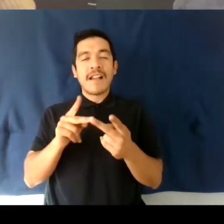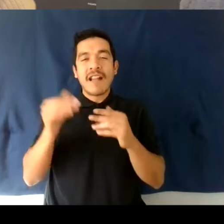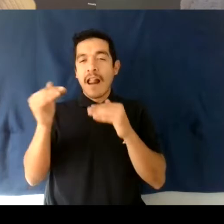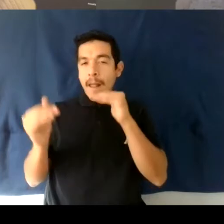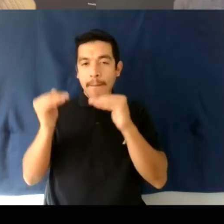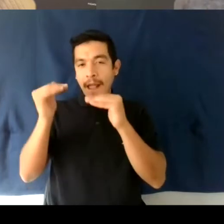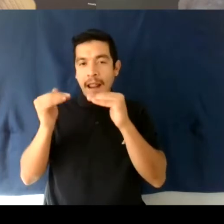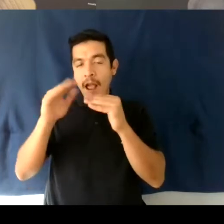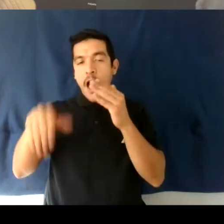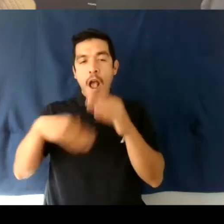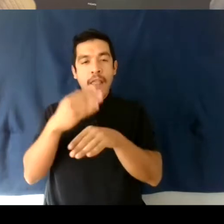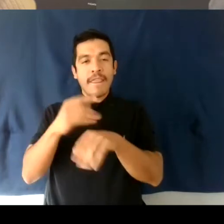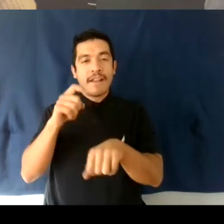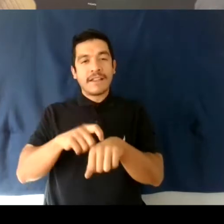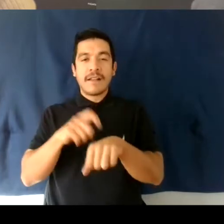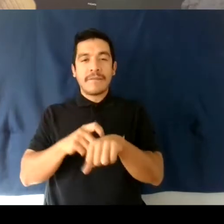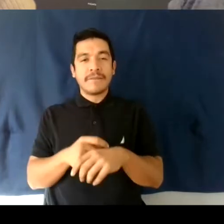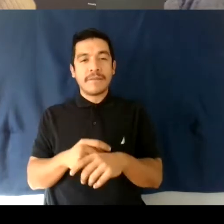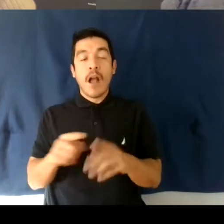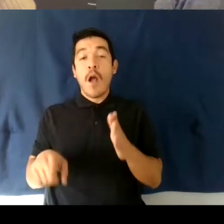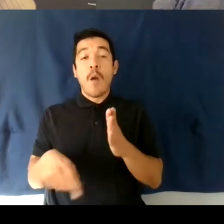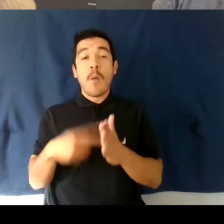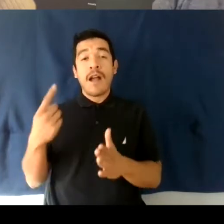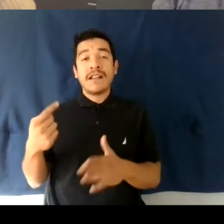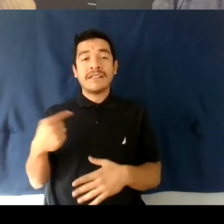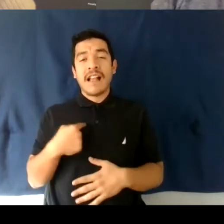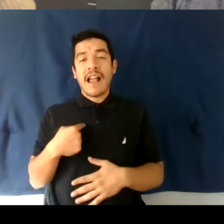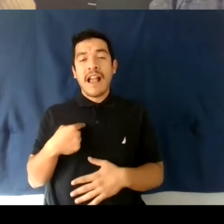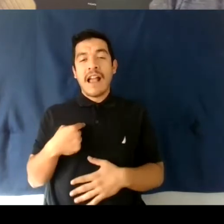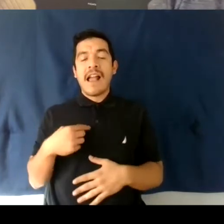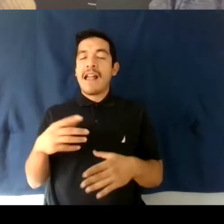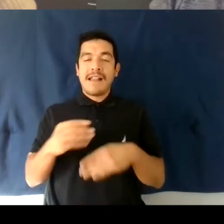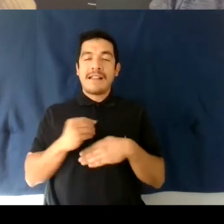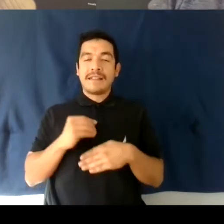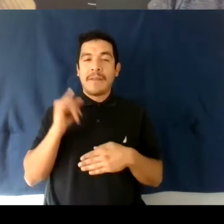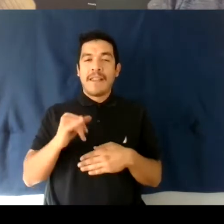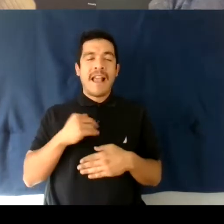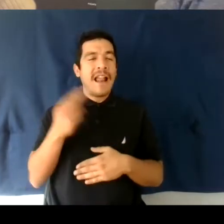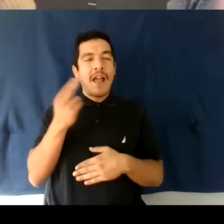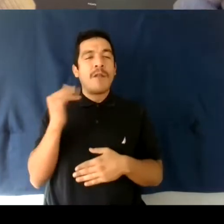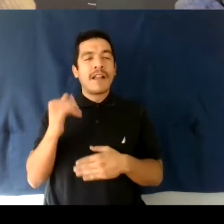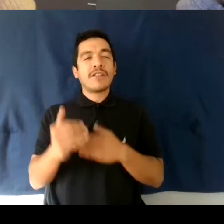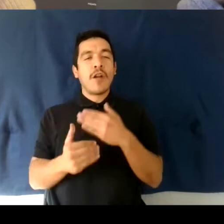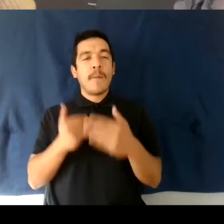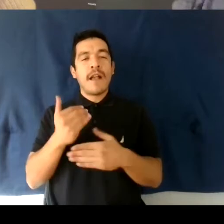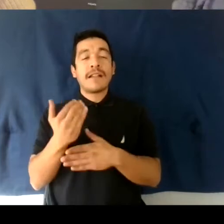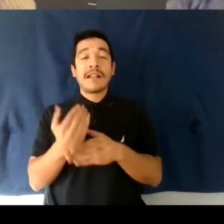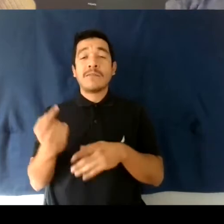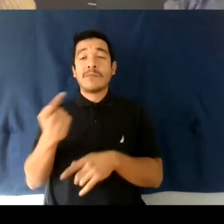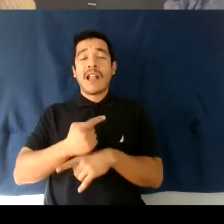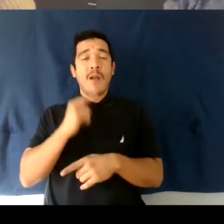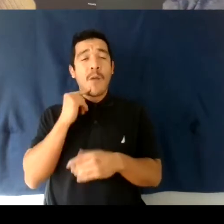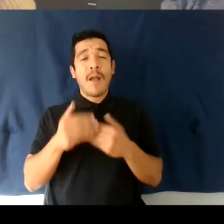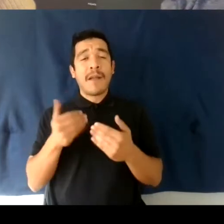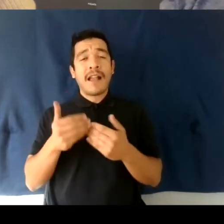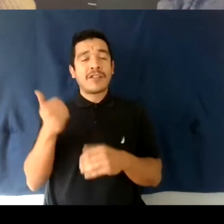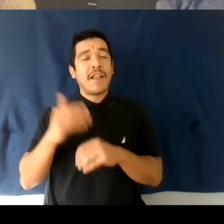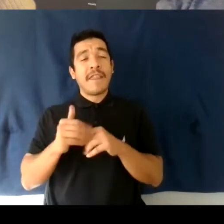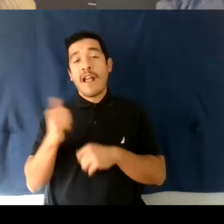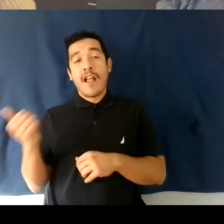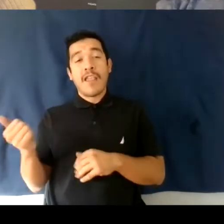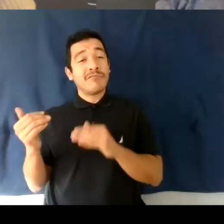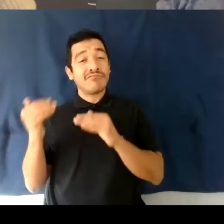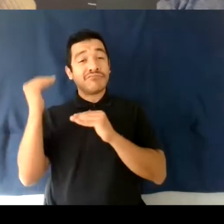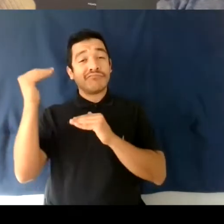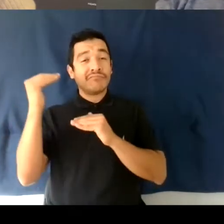like once I got over that mindset and just realized it was a process, like some days are going to be easier than others.